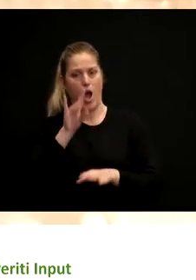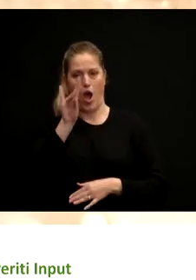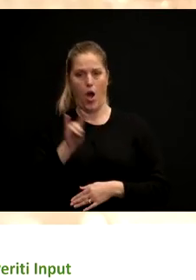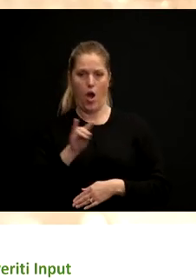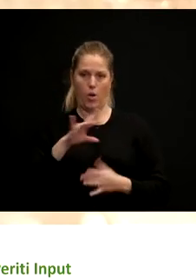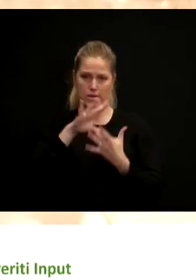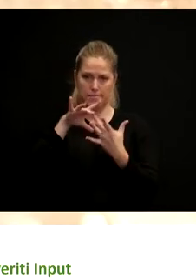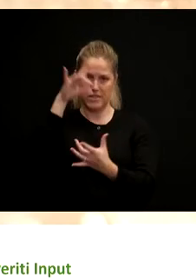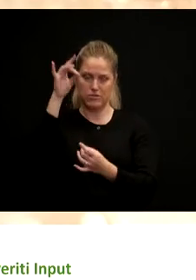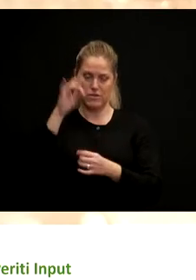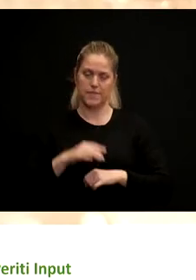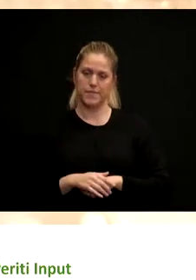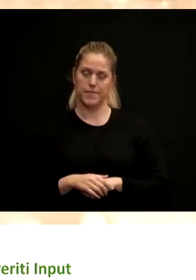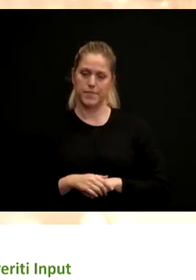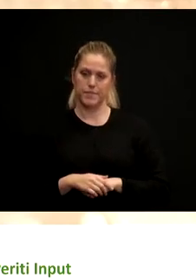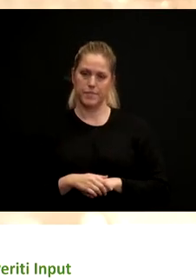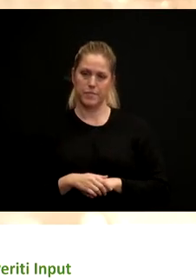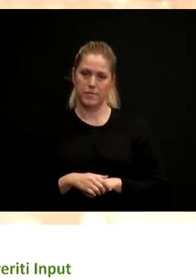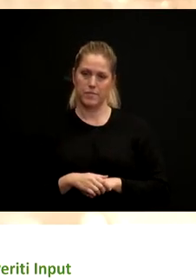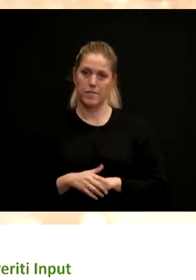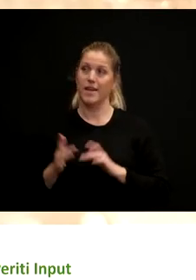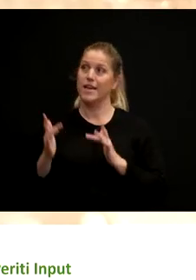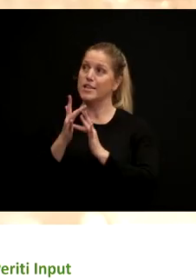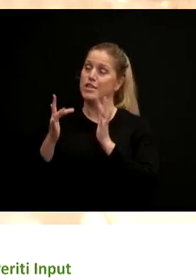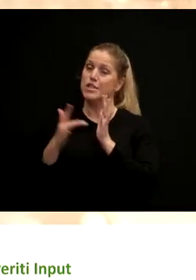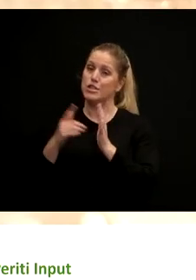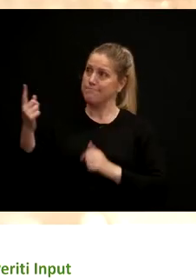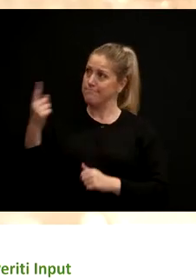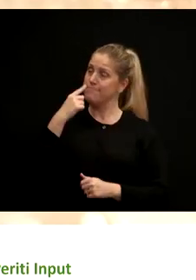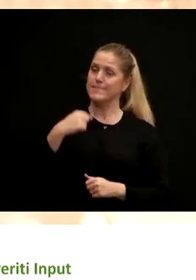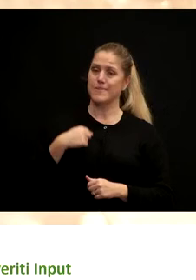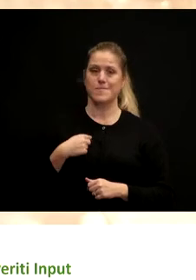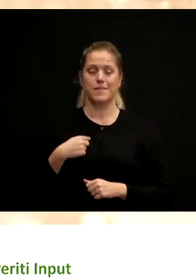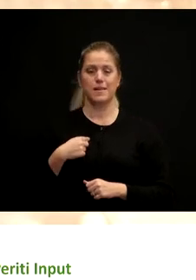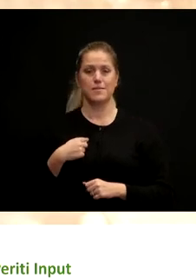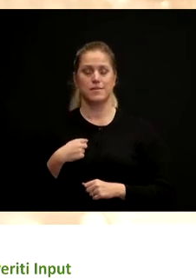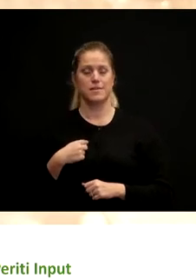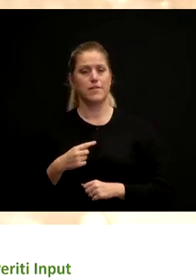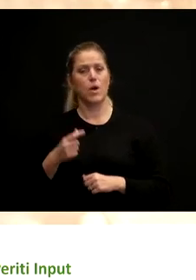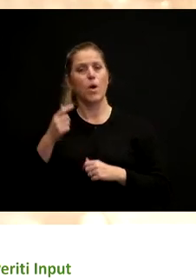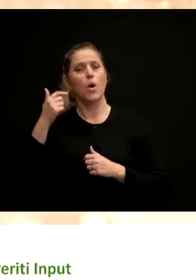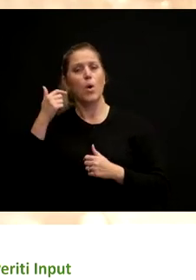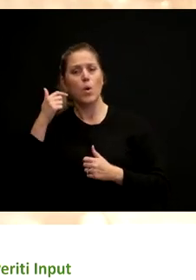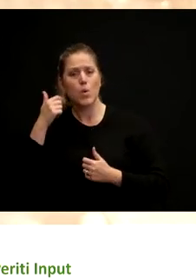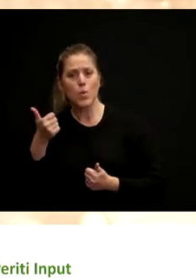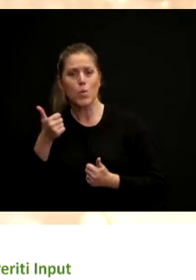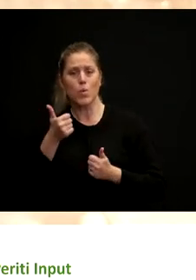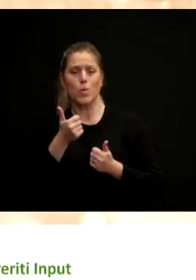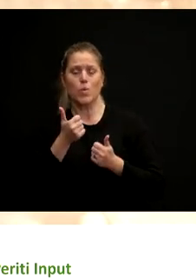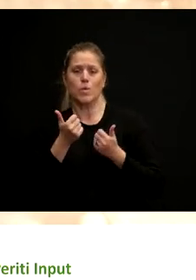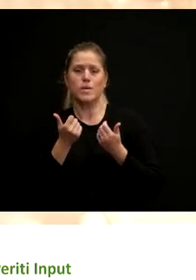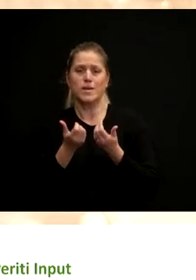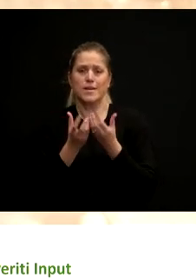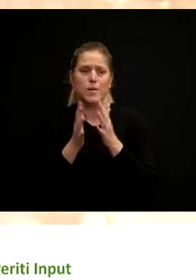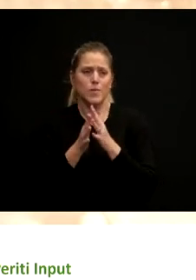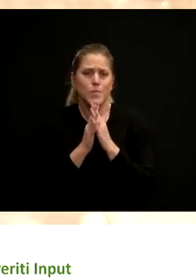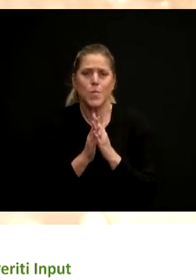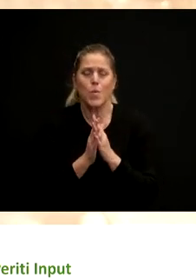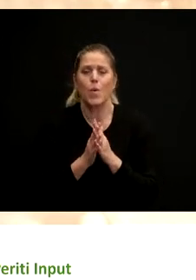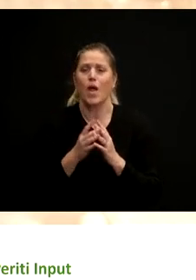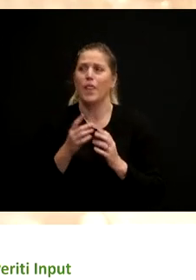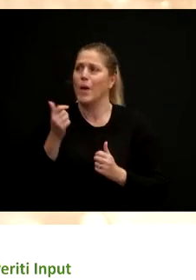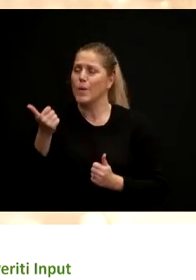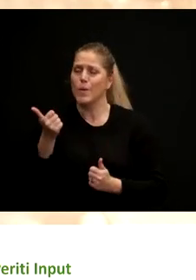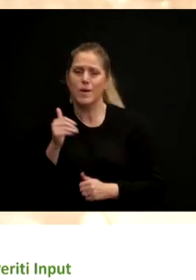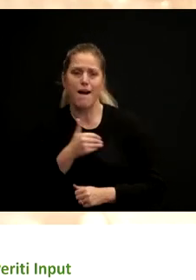As Jesus promised, out of good treasure in the heart, good will grow, and we will